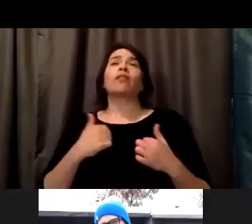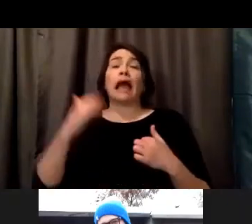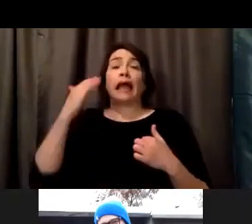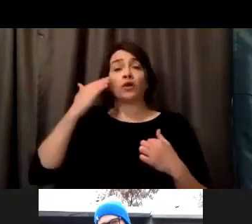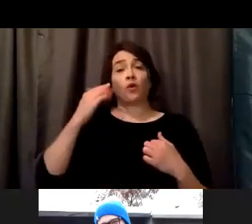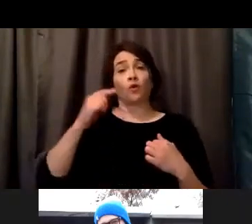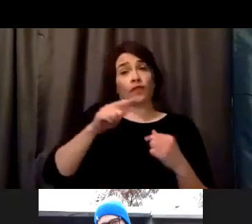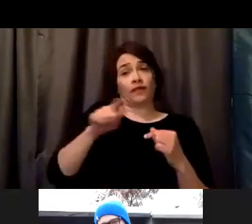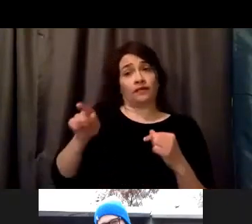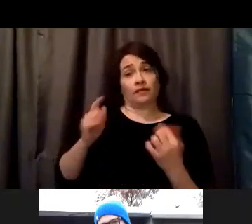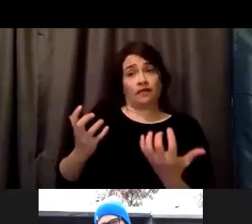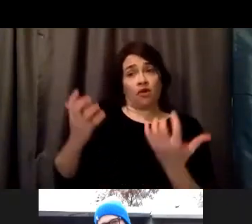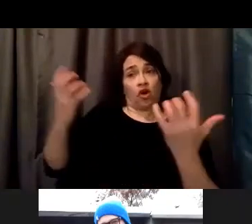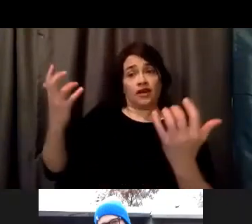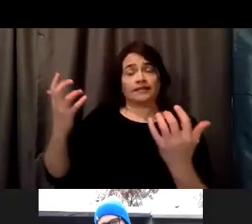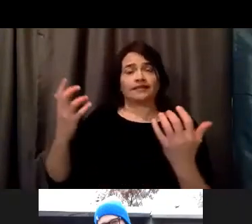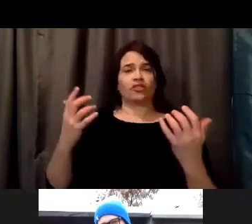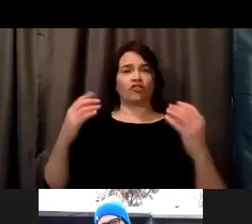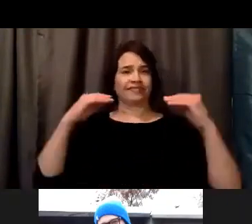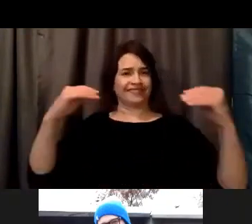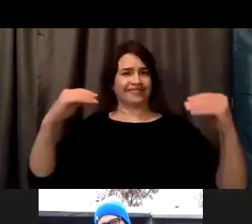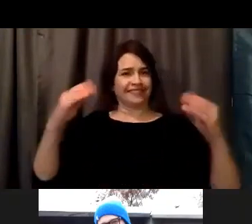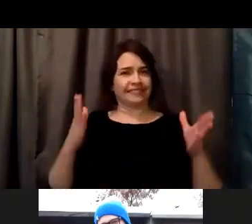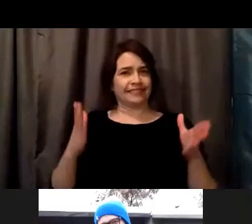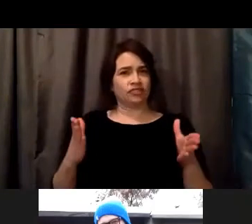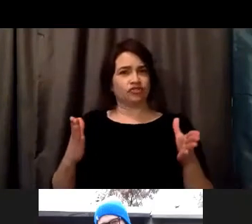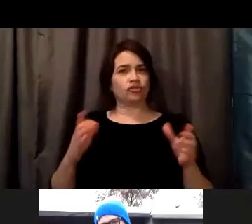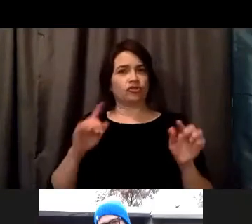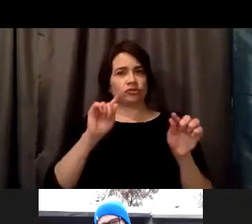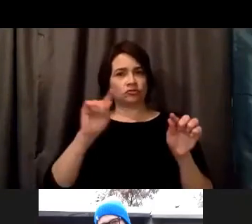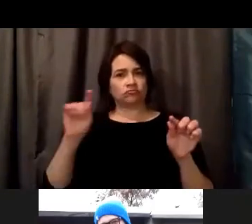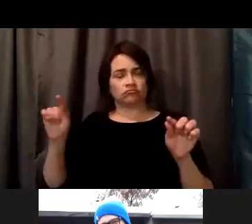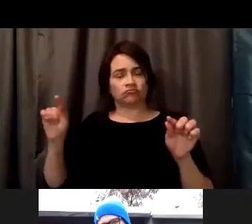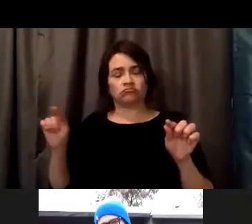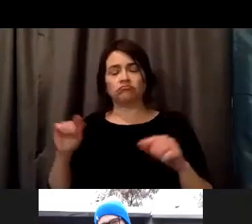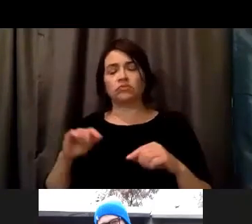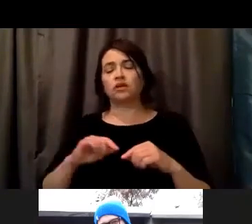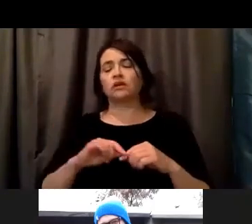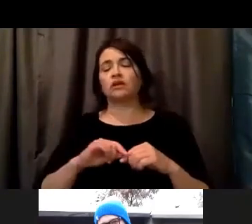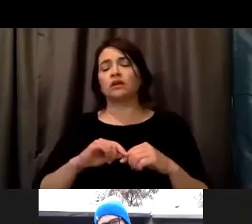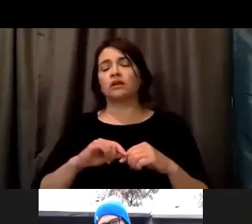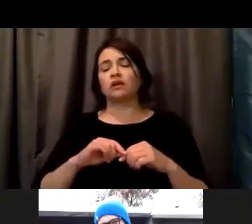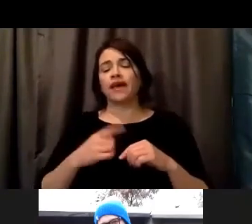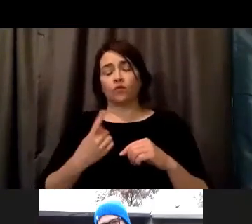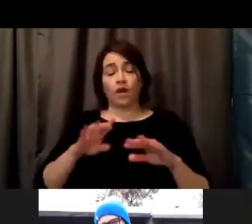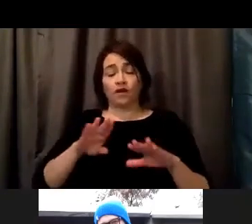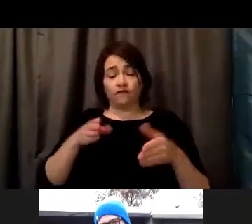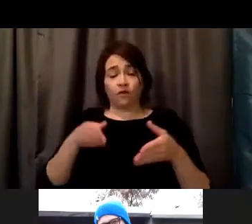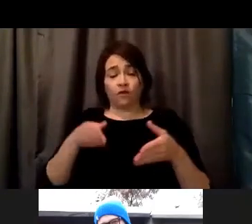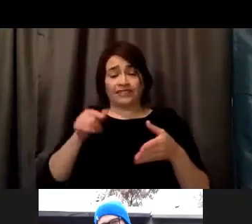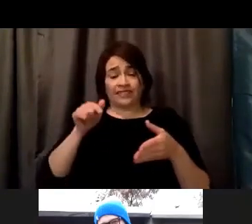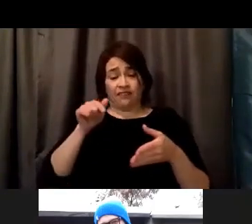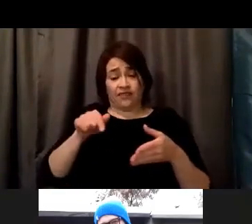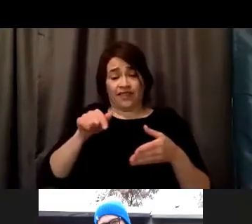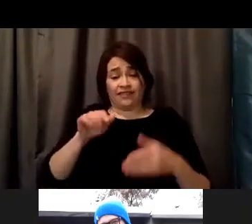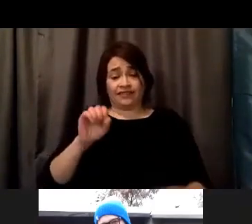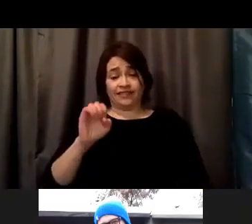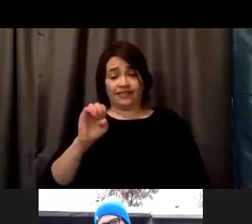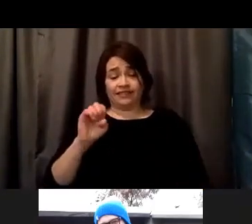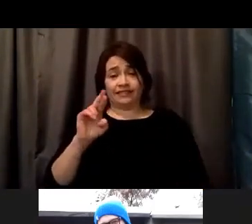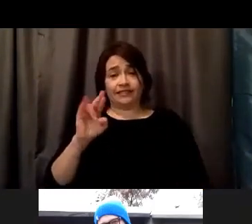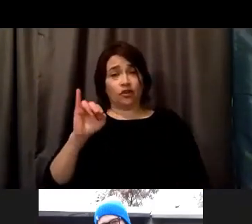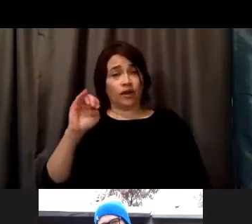and a big focus of this series will be to think about education and the role of